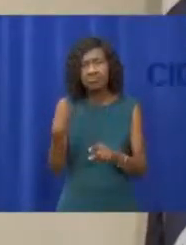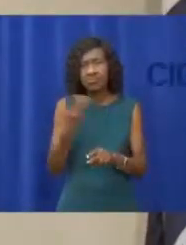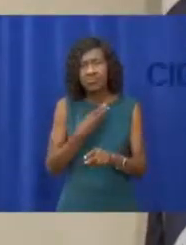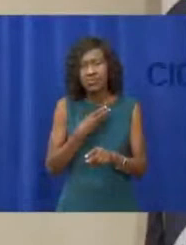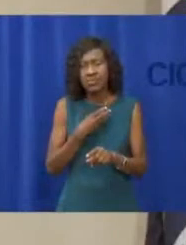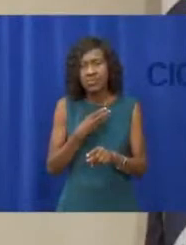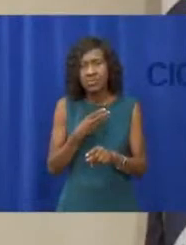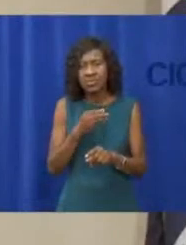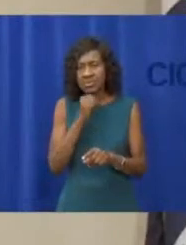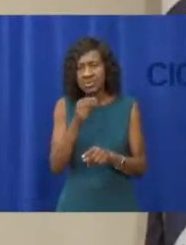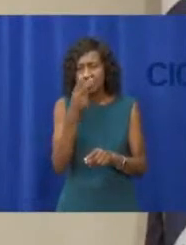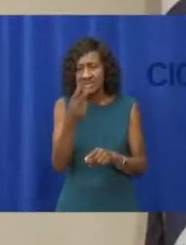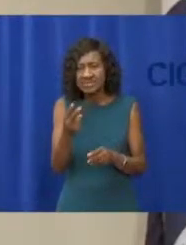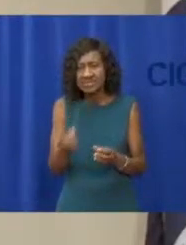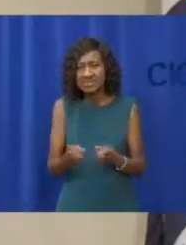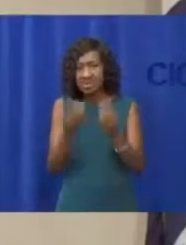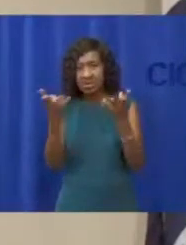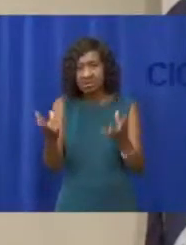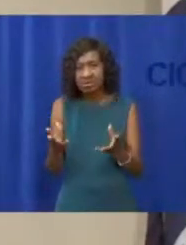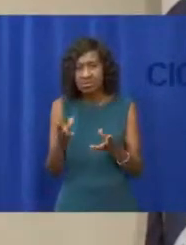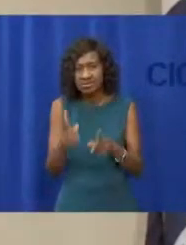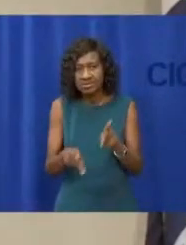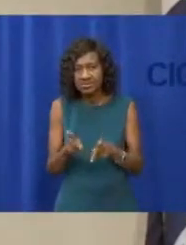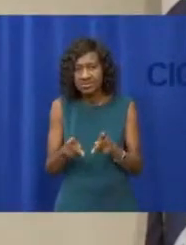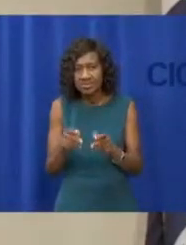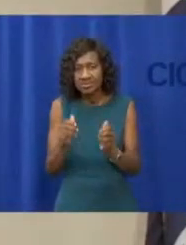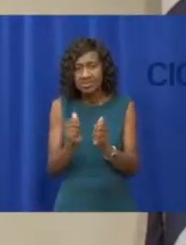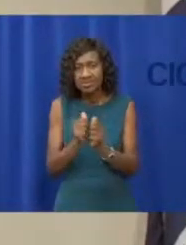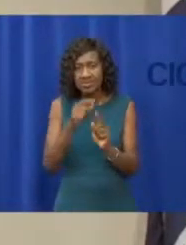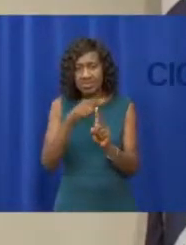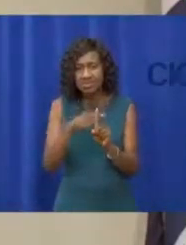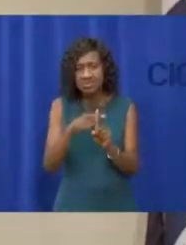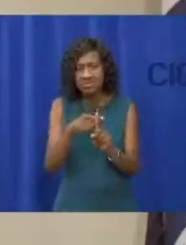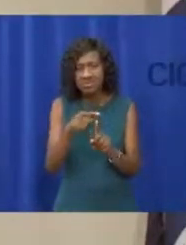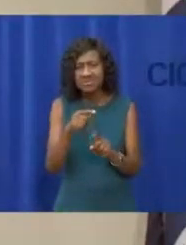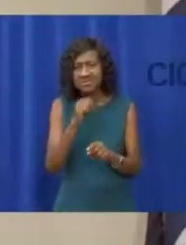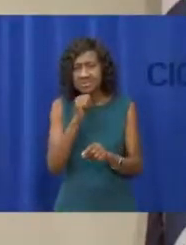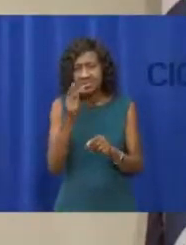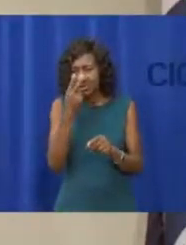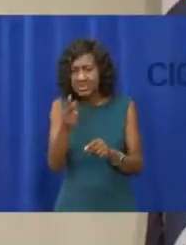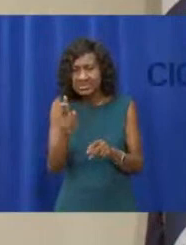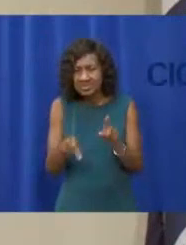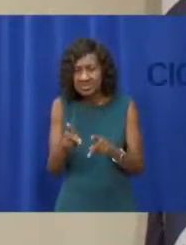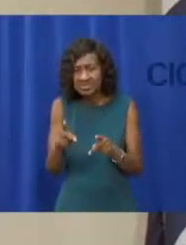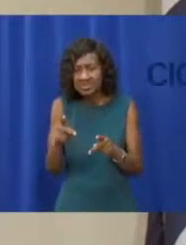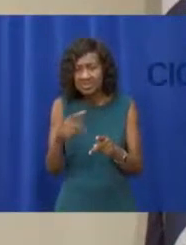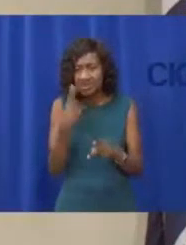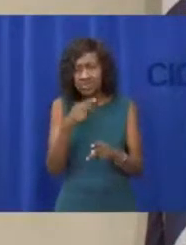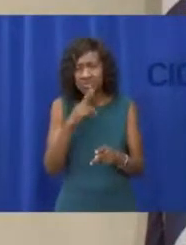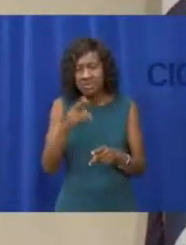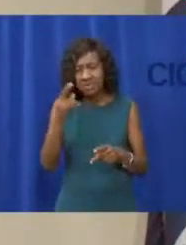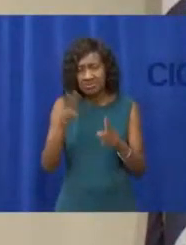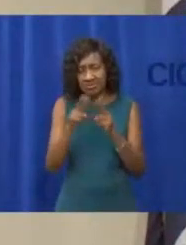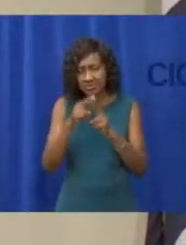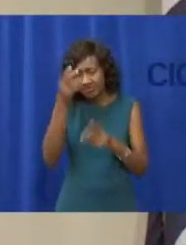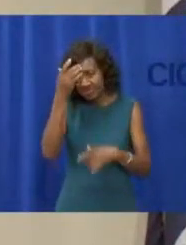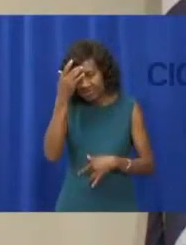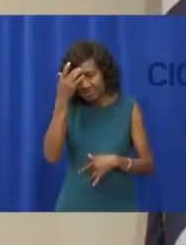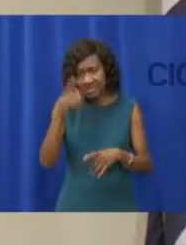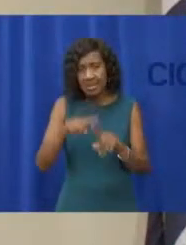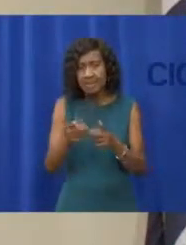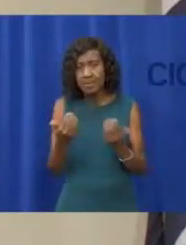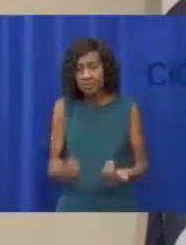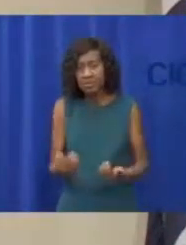lots of cases and we're certainly not seeing people who are seriously ill. But we do have now evidence that there is